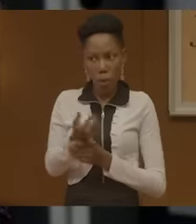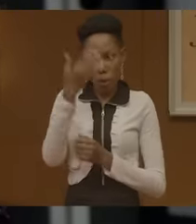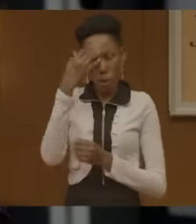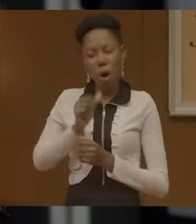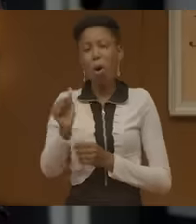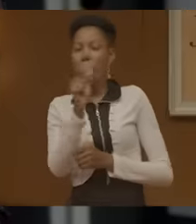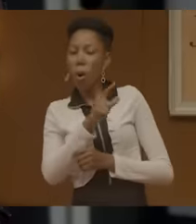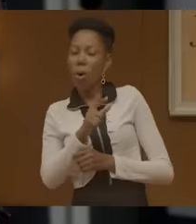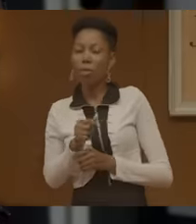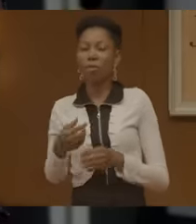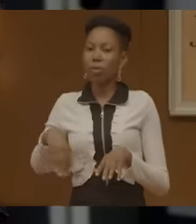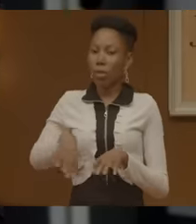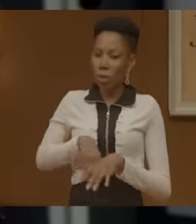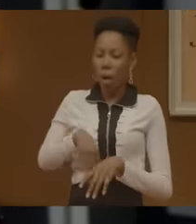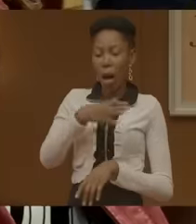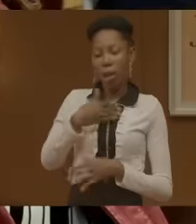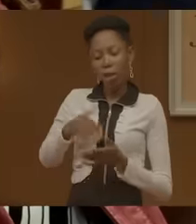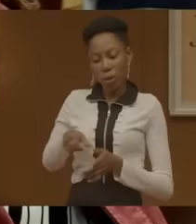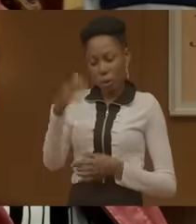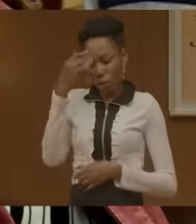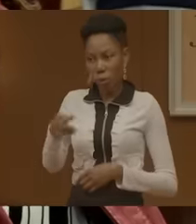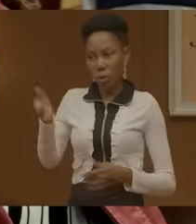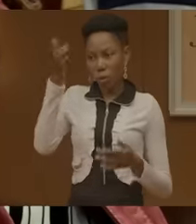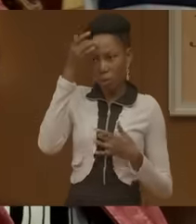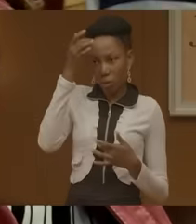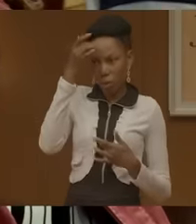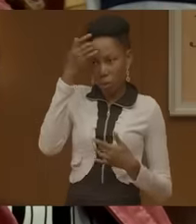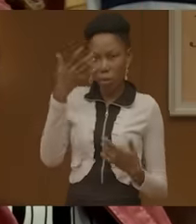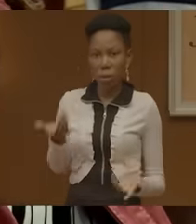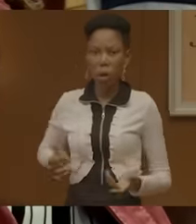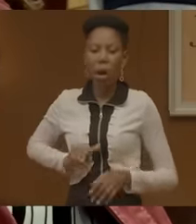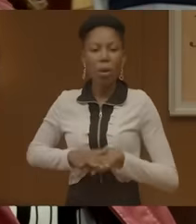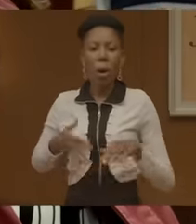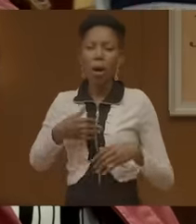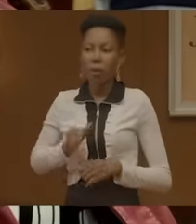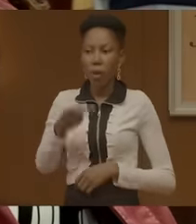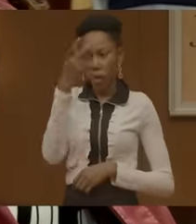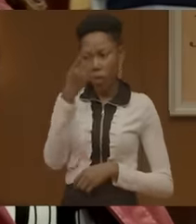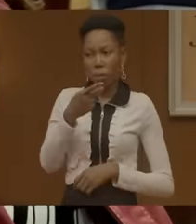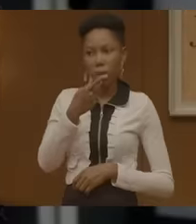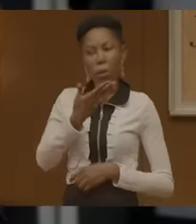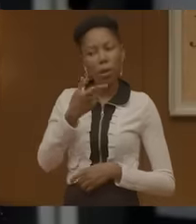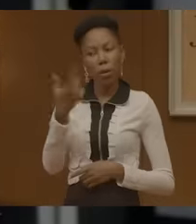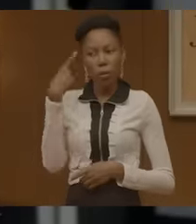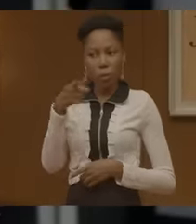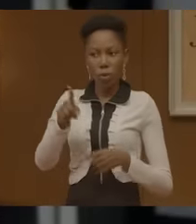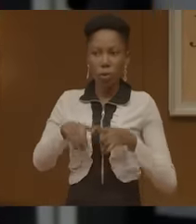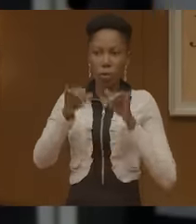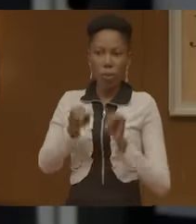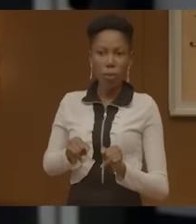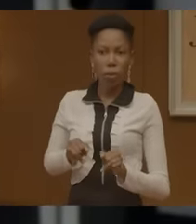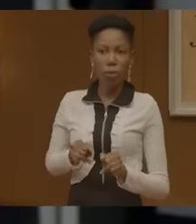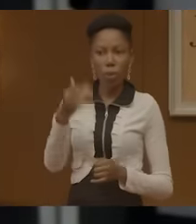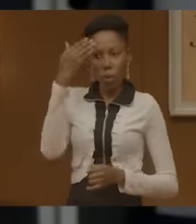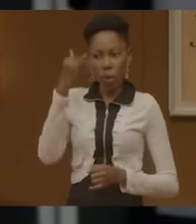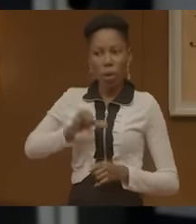with them because of your condition. And I don't have parents which you can stay with. You have to stay with me. Right now, I don't know where your